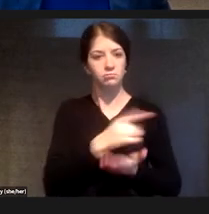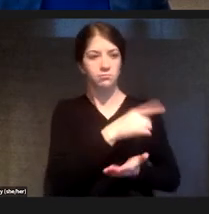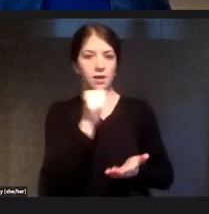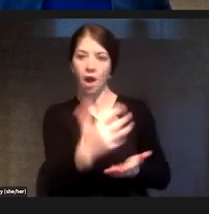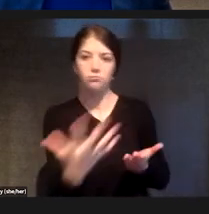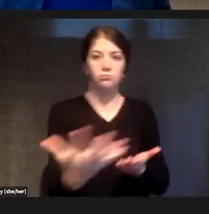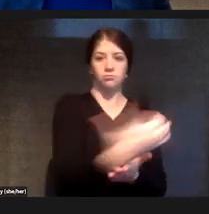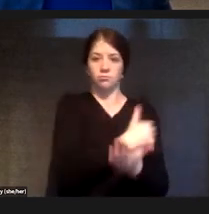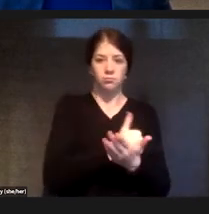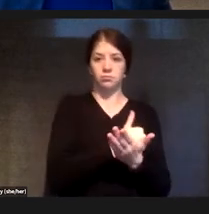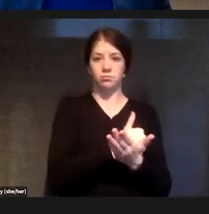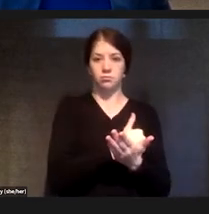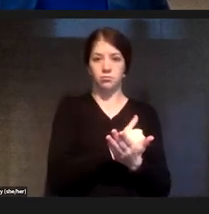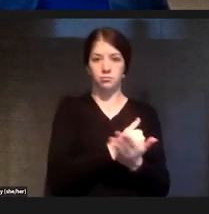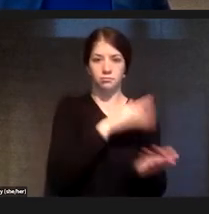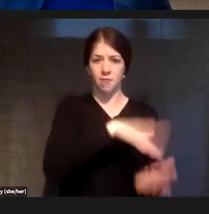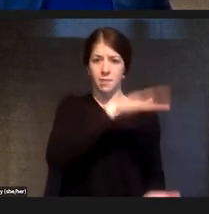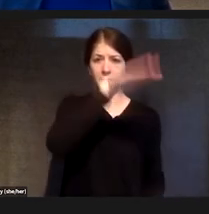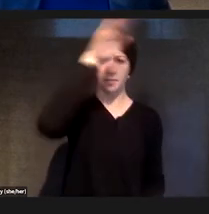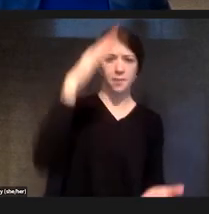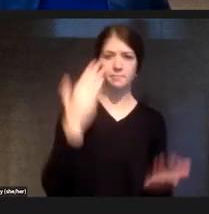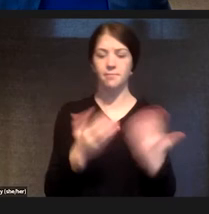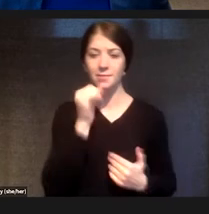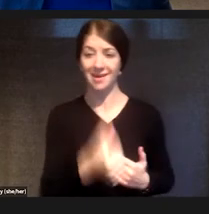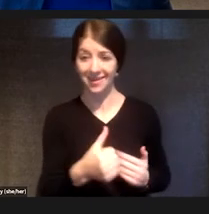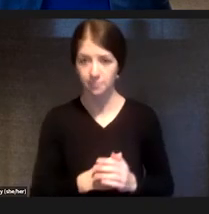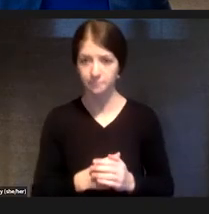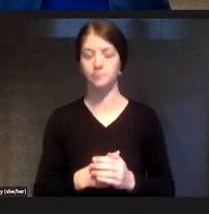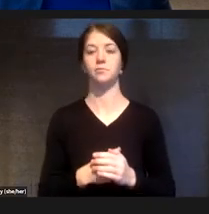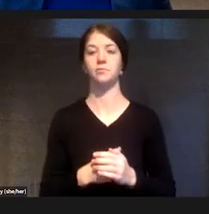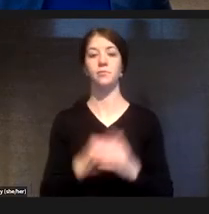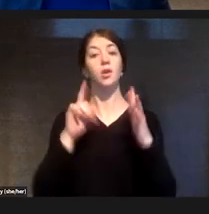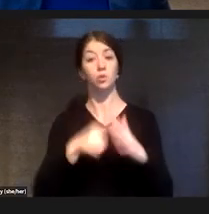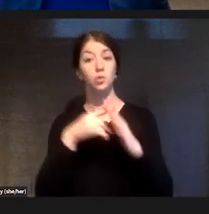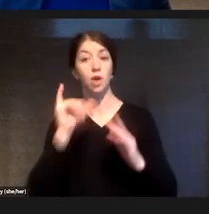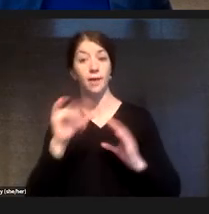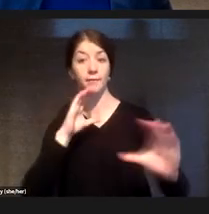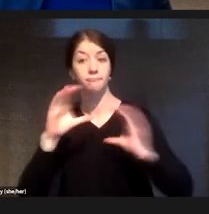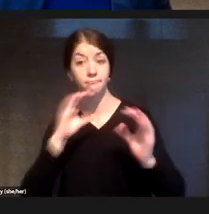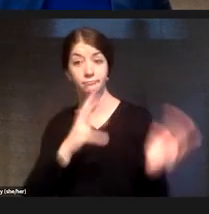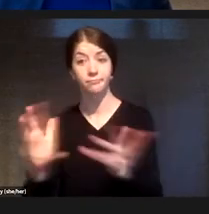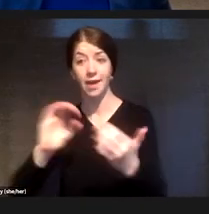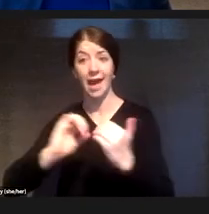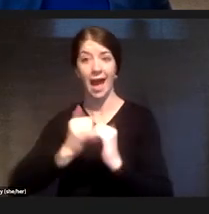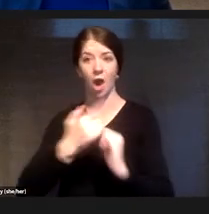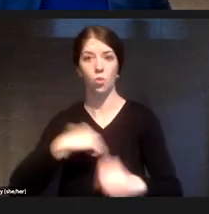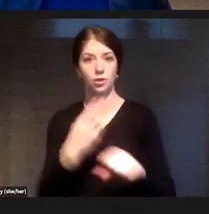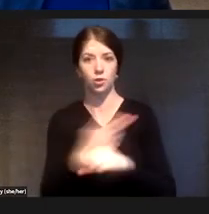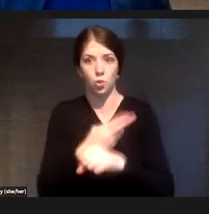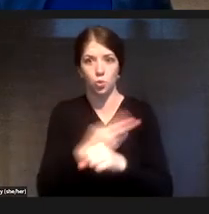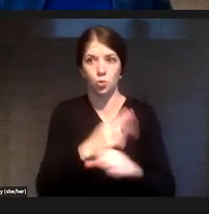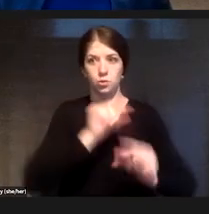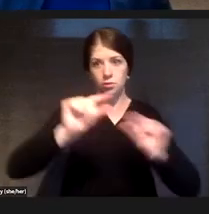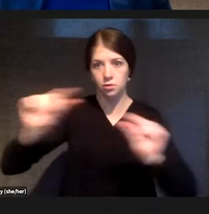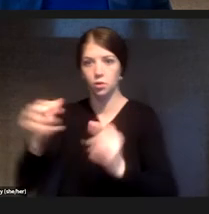themselves. And so therefore, when we have conversations about how we allocate resources without taking into consideration